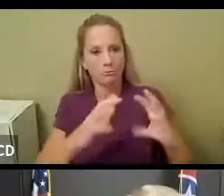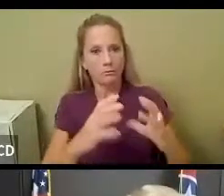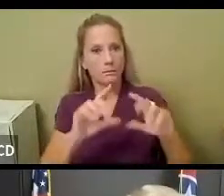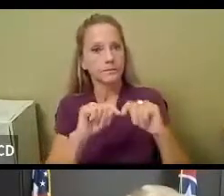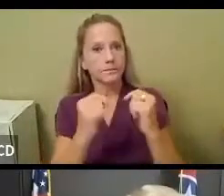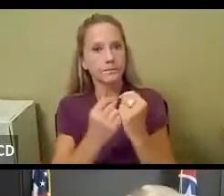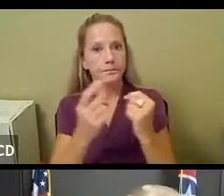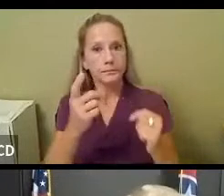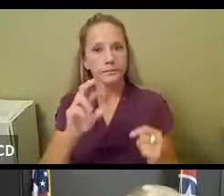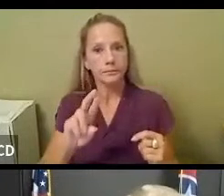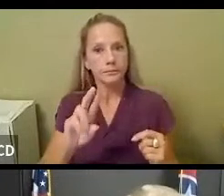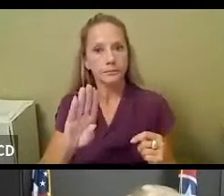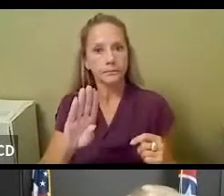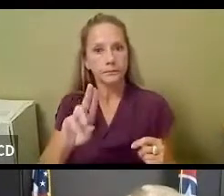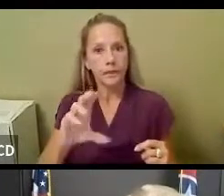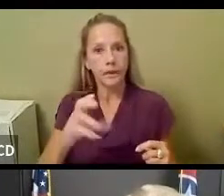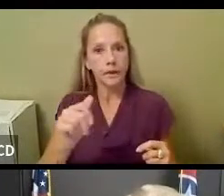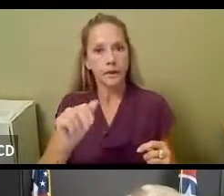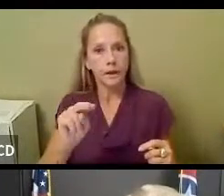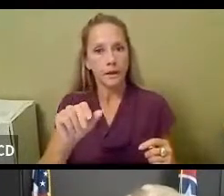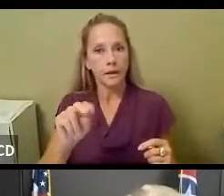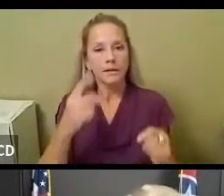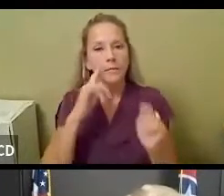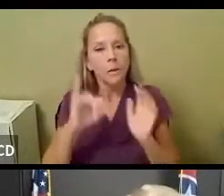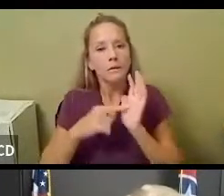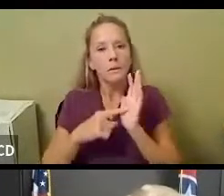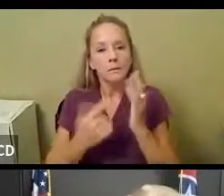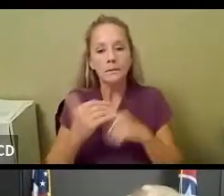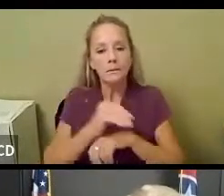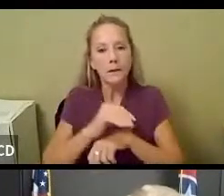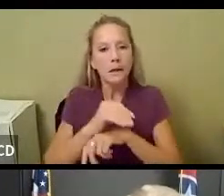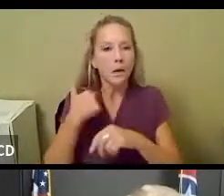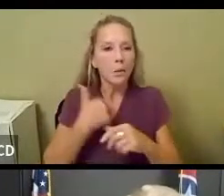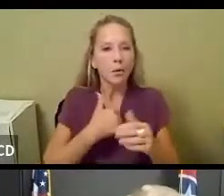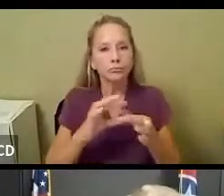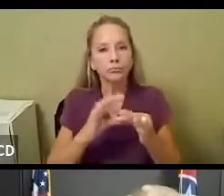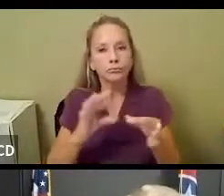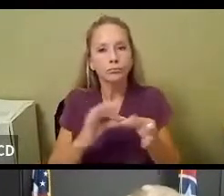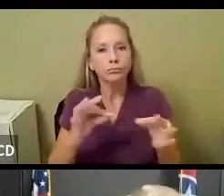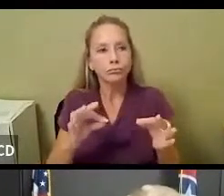with, for example, when we've been talking this evening about